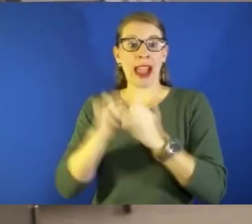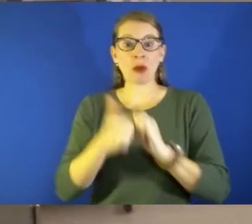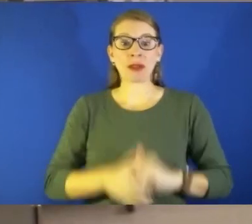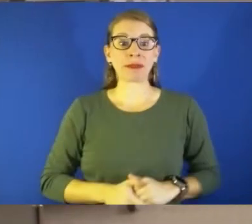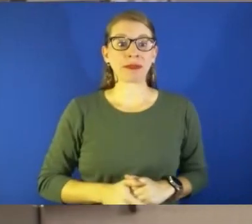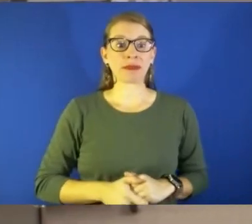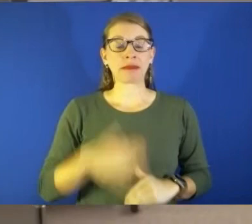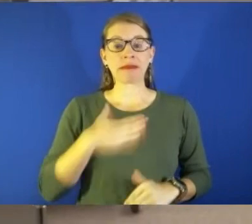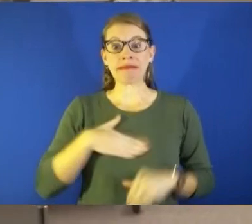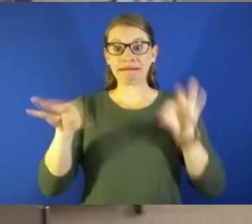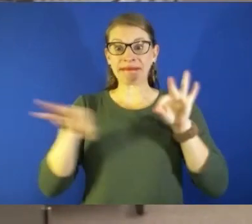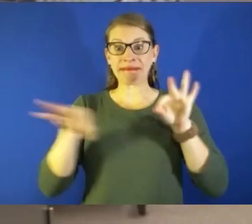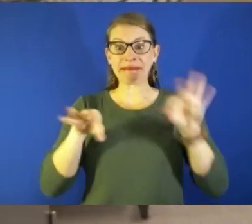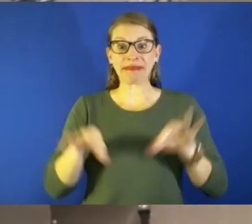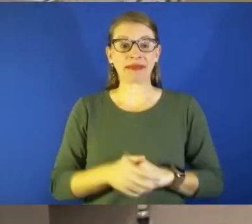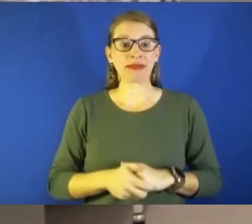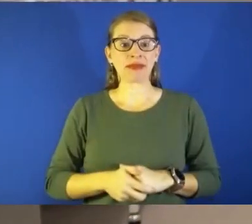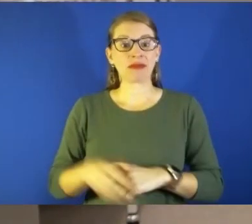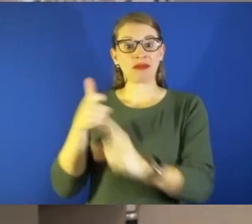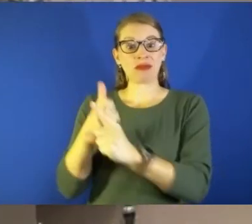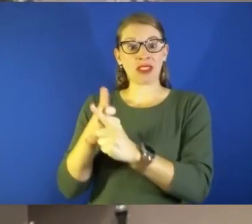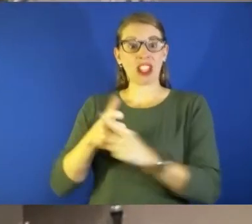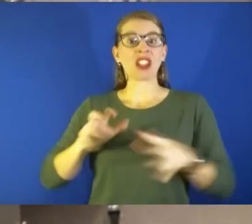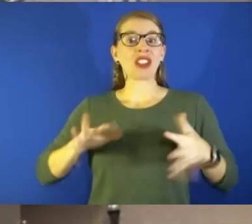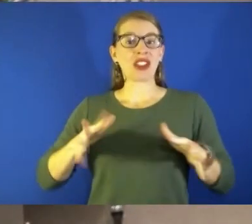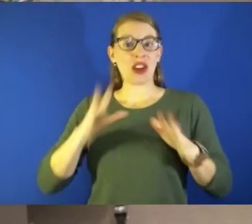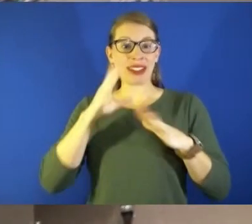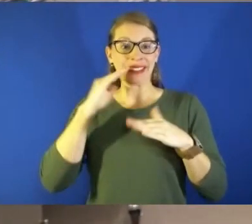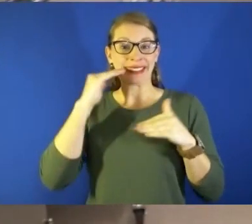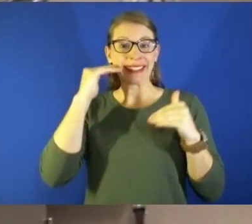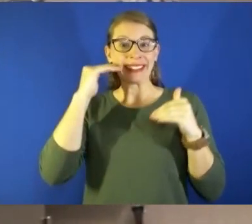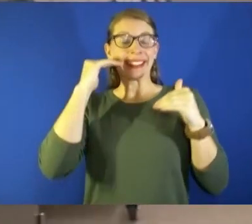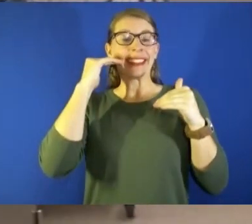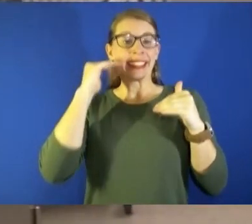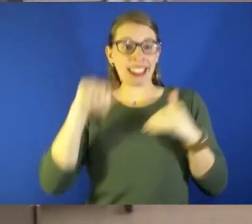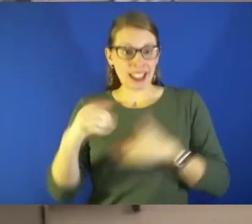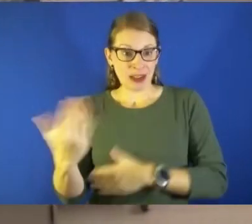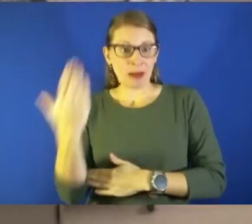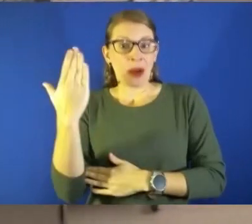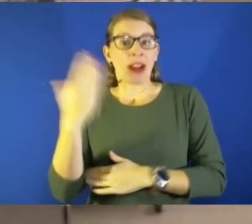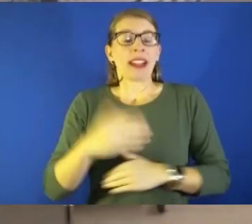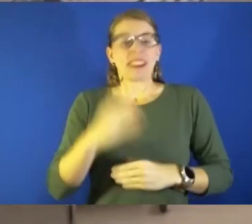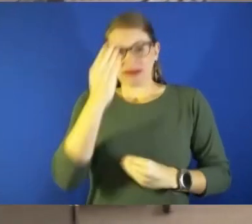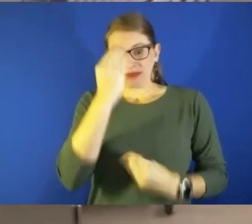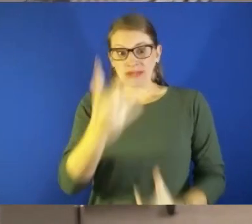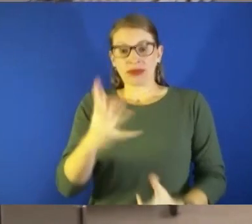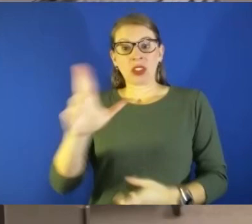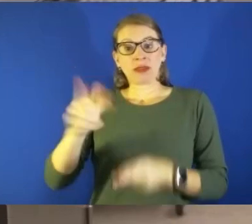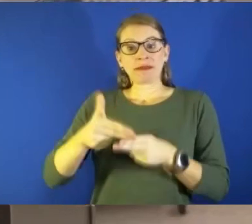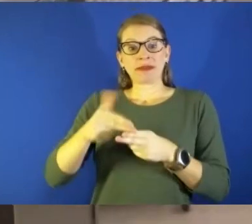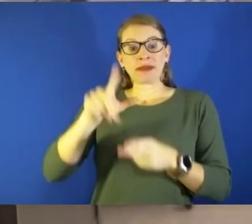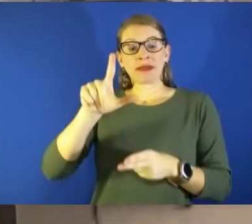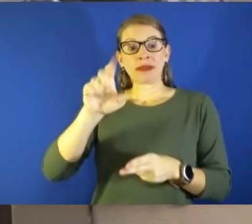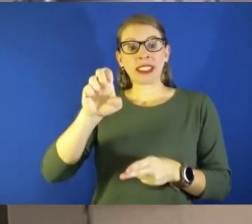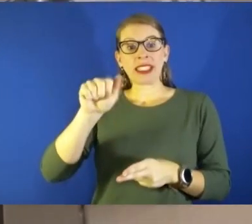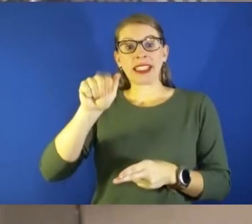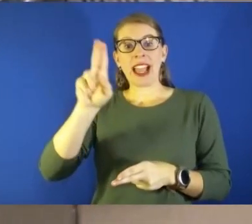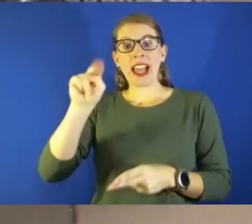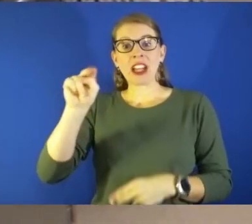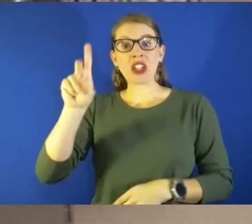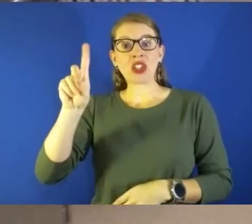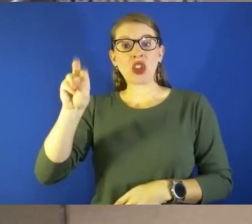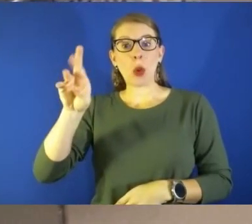Oh, well, she had some nervous smiles happening earlier this morning, Jess. Her name is Leanna Doherty. She's in her